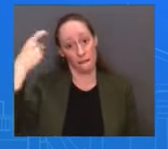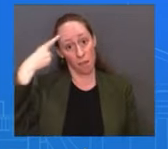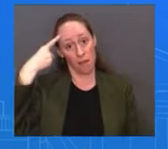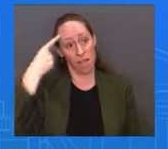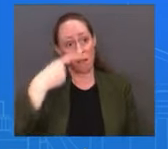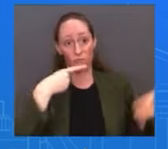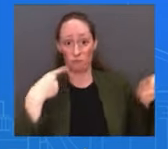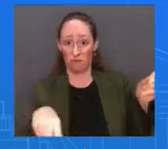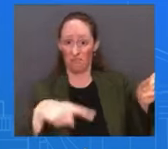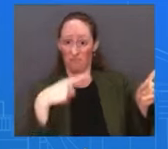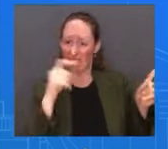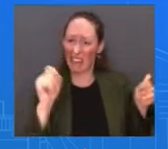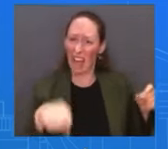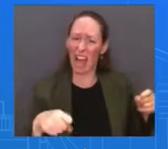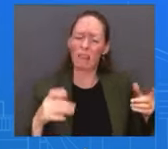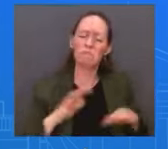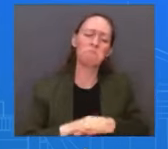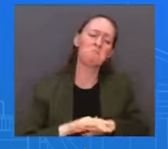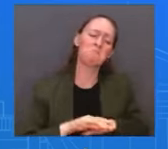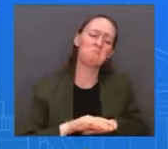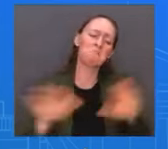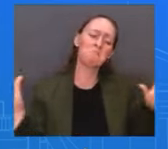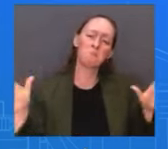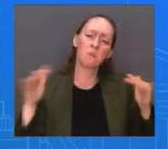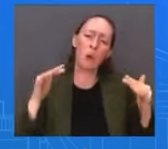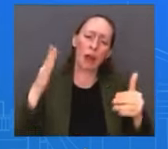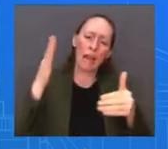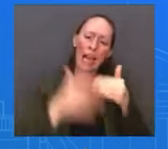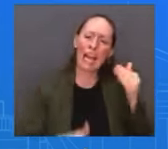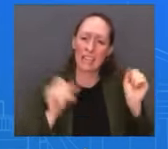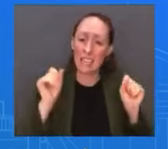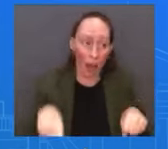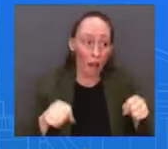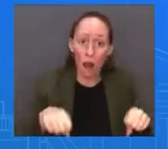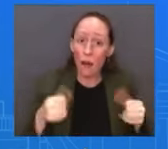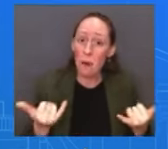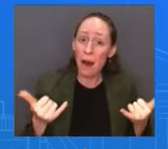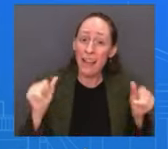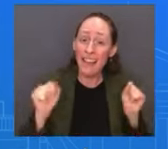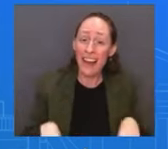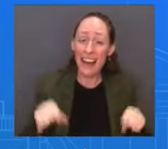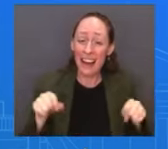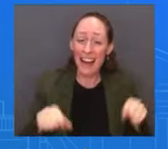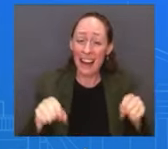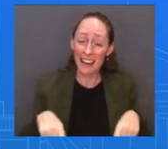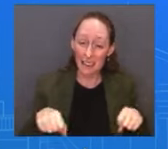and stopping its brutal attacks. Until it does, the United States and our allies and partners will